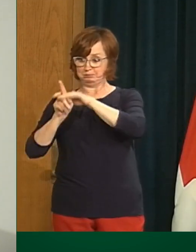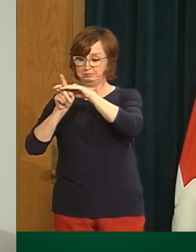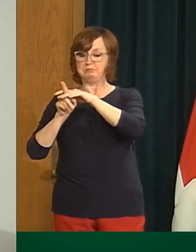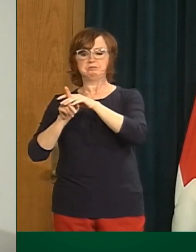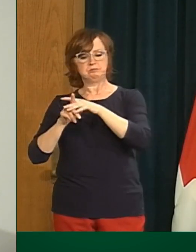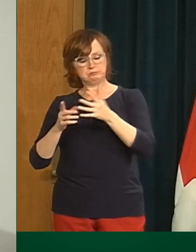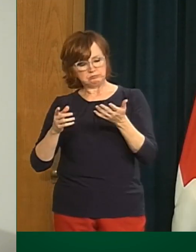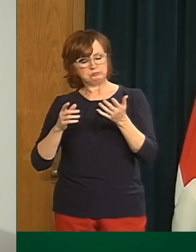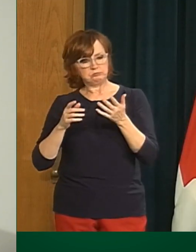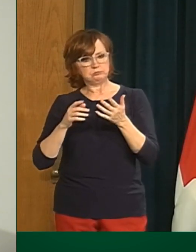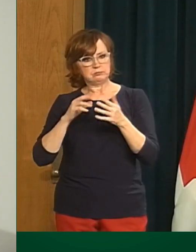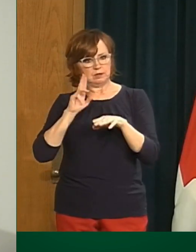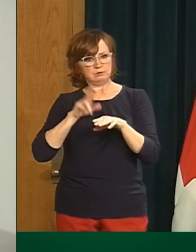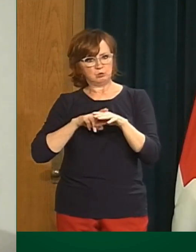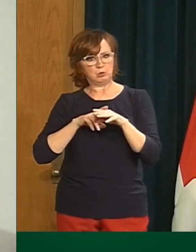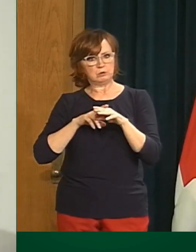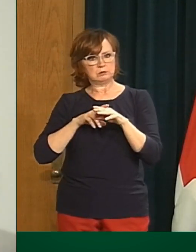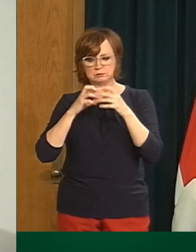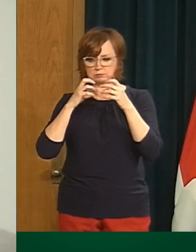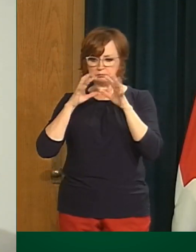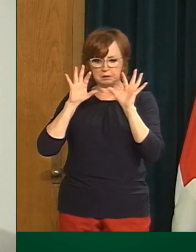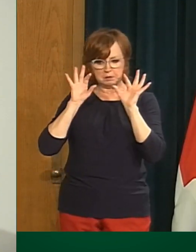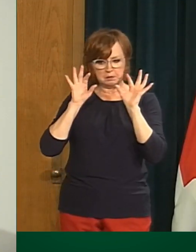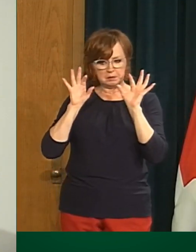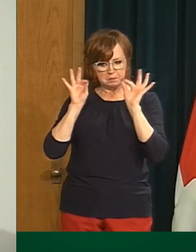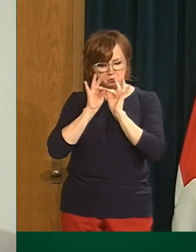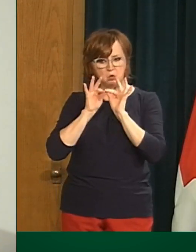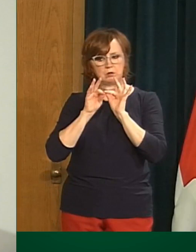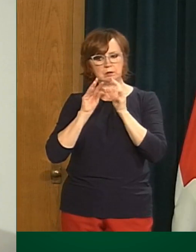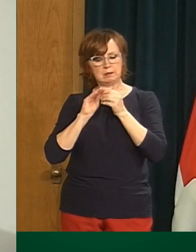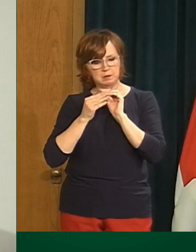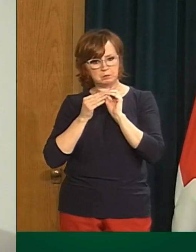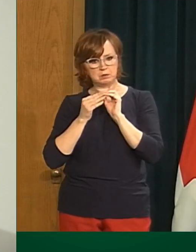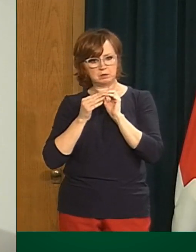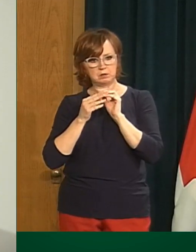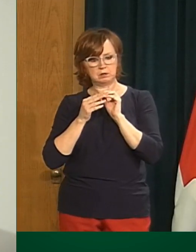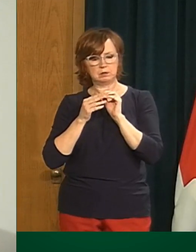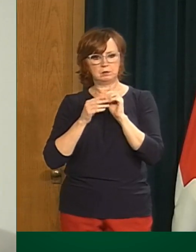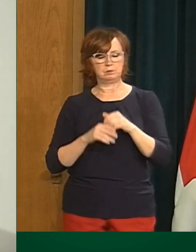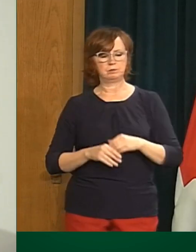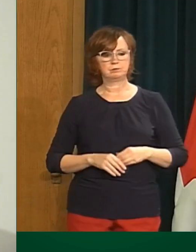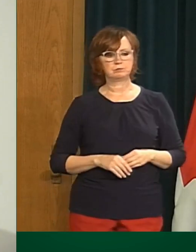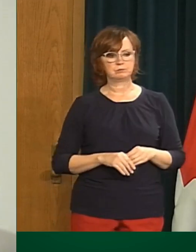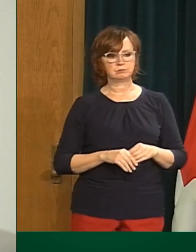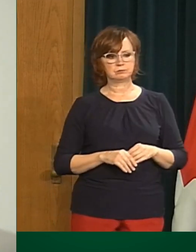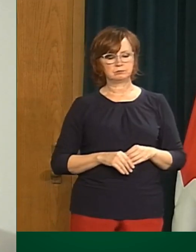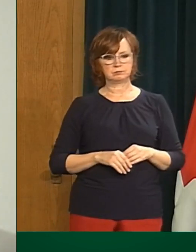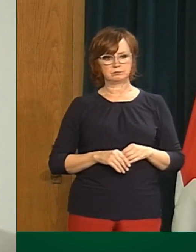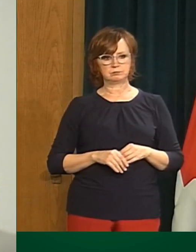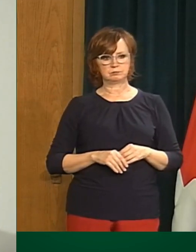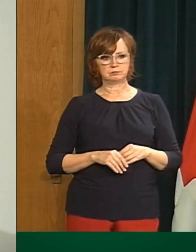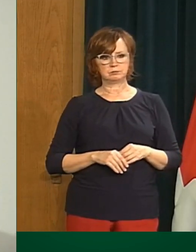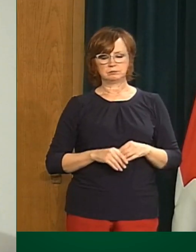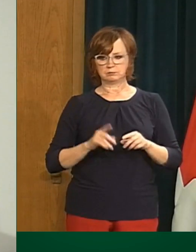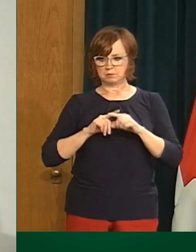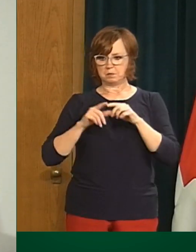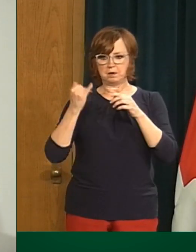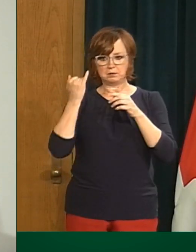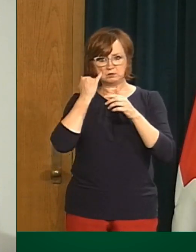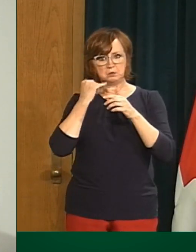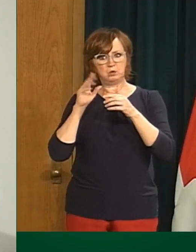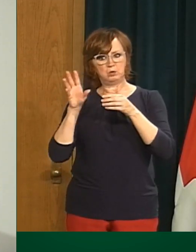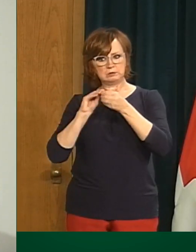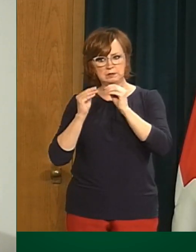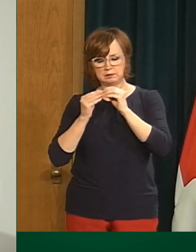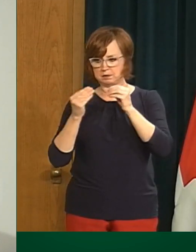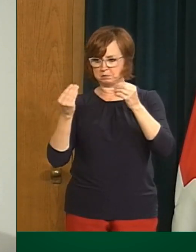through case content investigation, try to link them to one another, because that's how you break the chain of transmission, and that's something